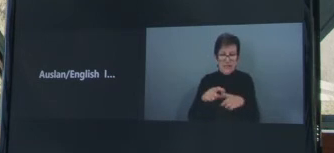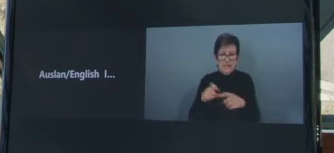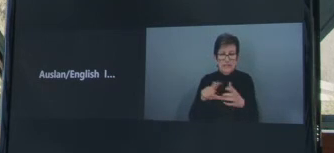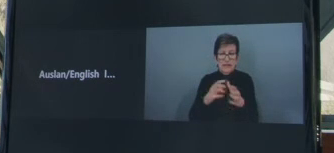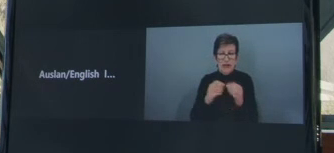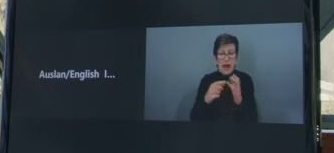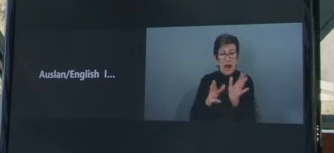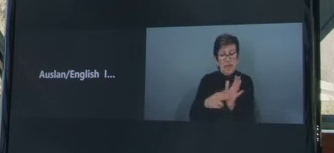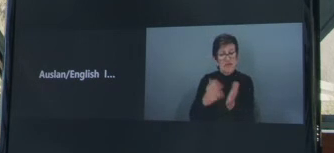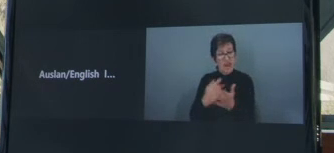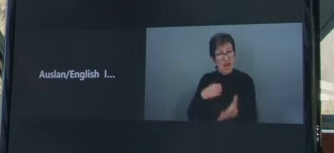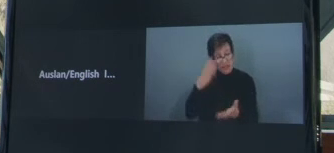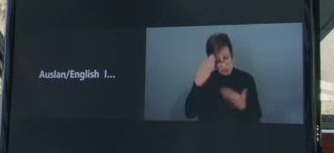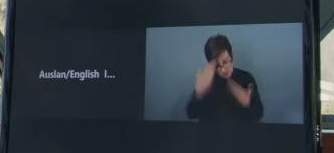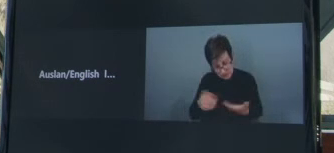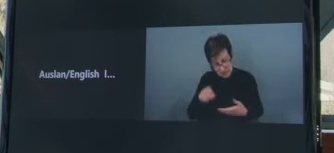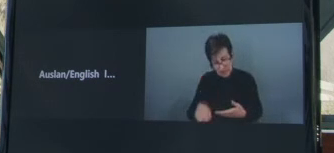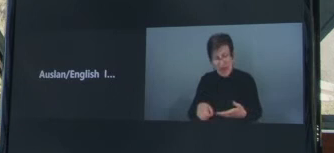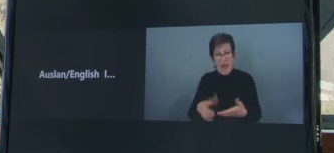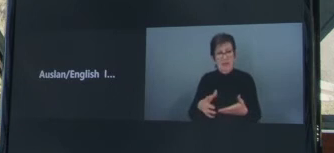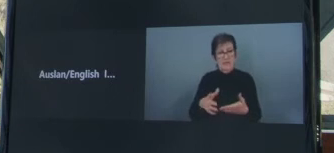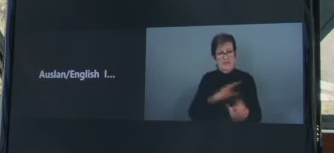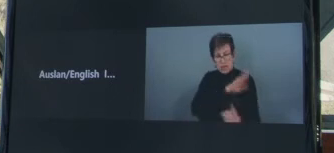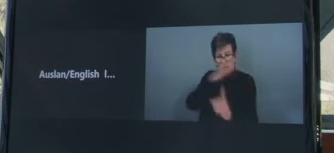of bringing in at the end.